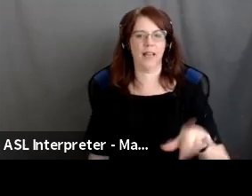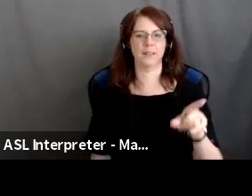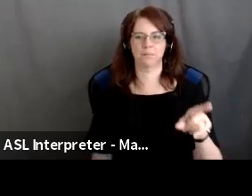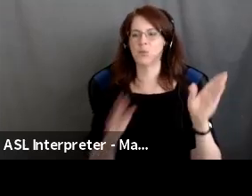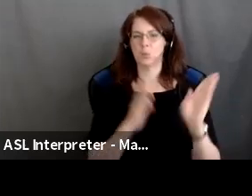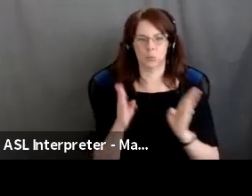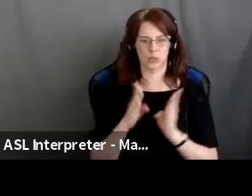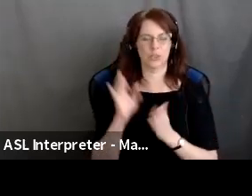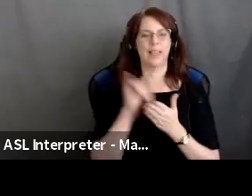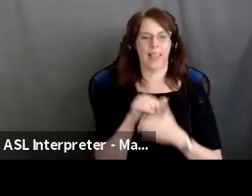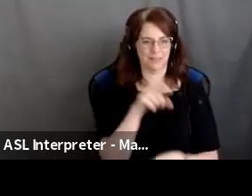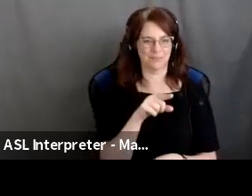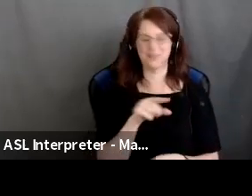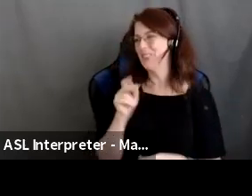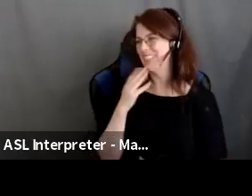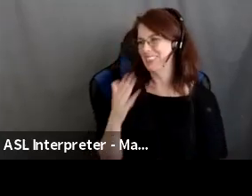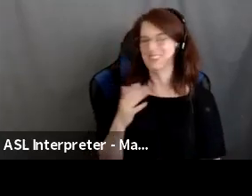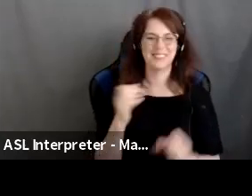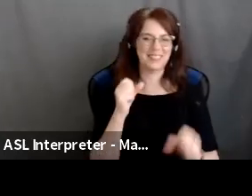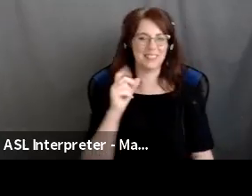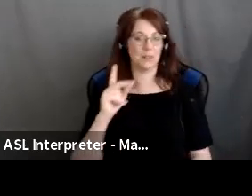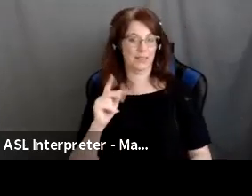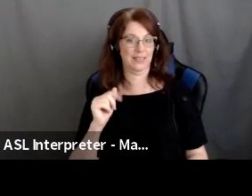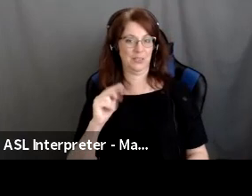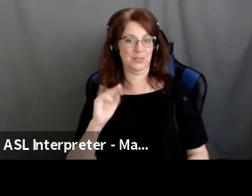Preparation, yeah. Awesome, thank you. Yes.